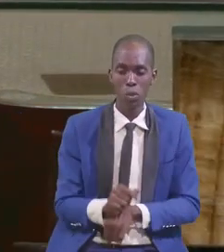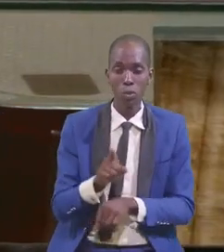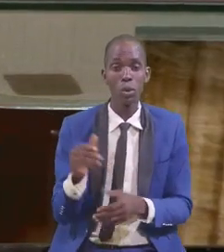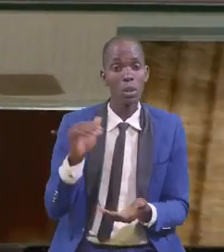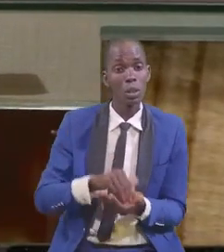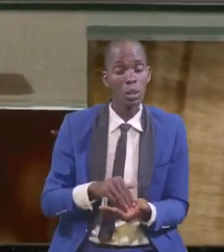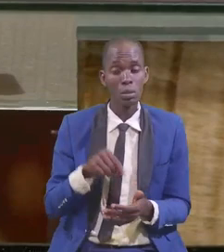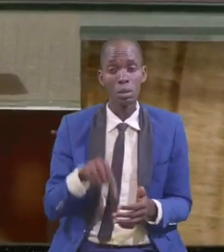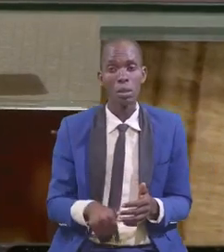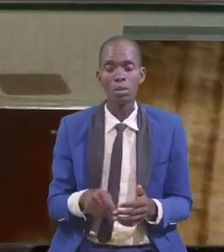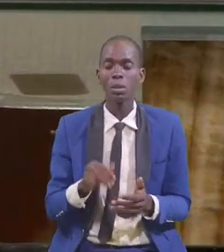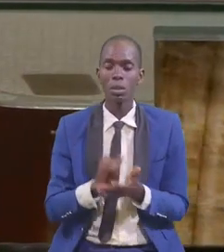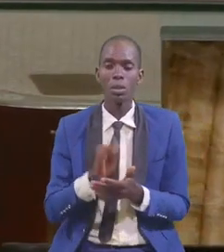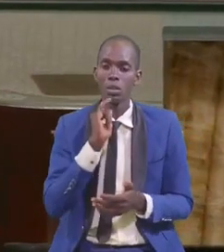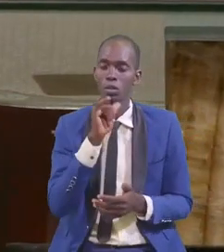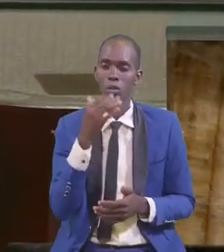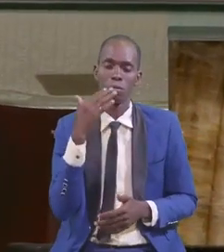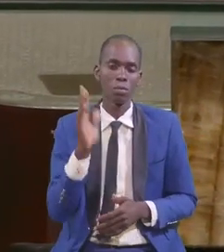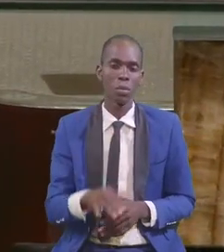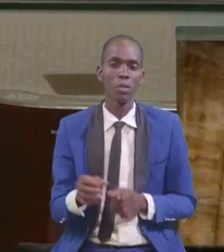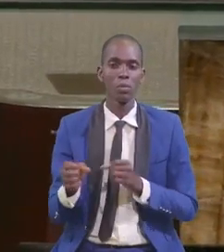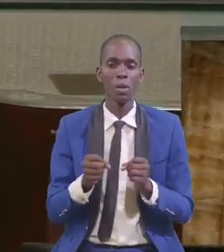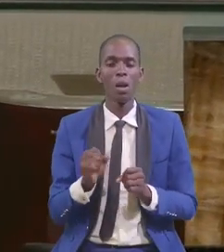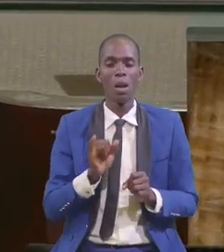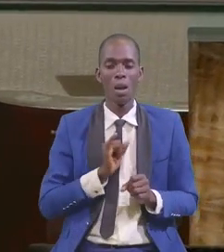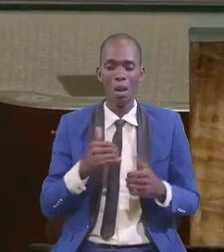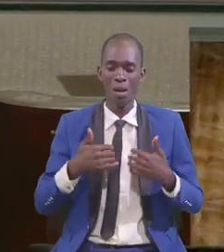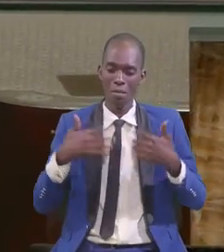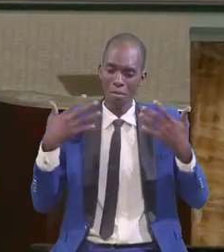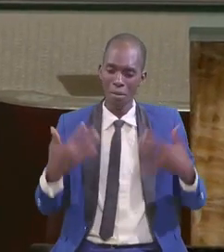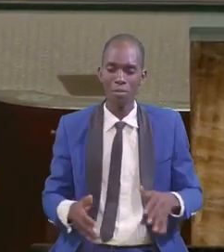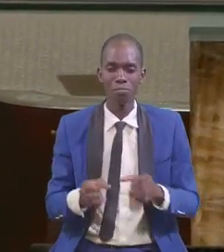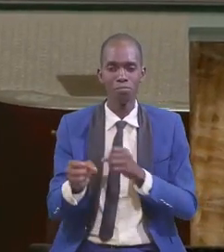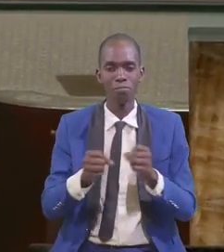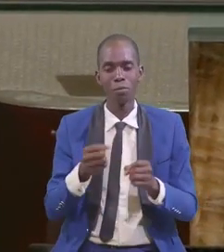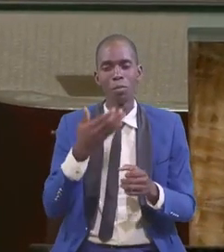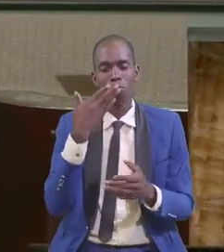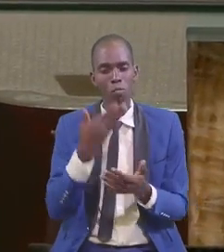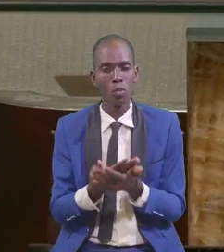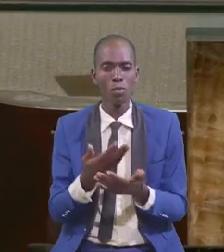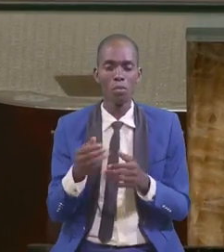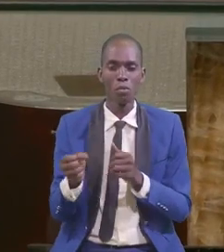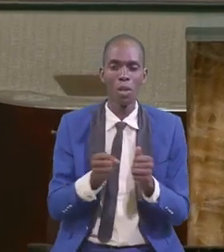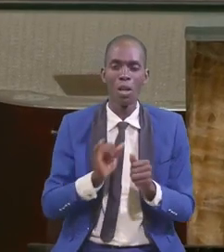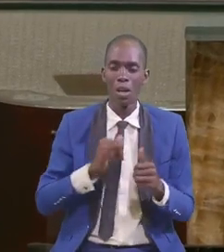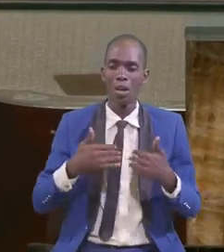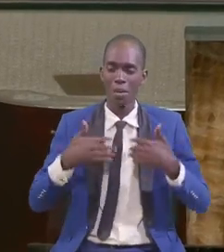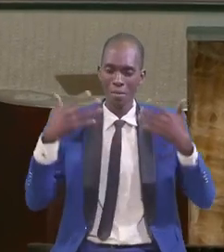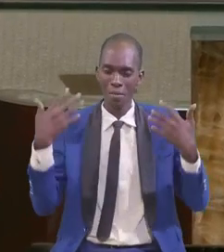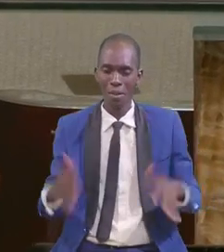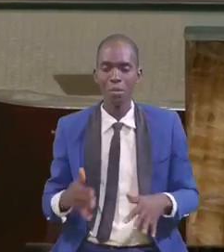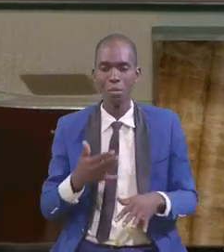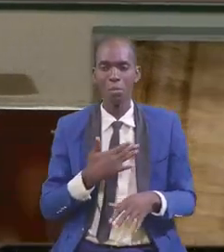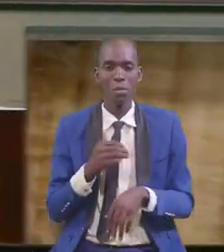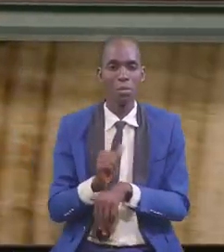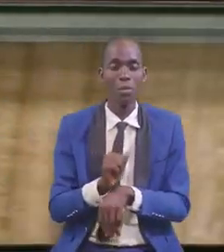that's not a bad fight. I fought a good fight. I have finished my course. I have kept the faith. Look